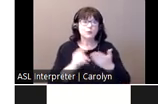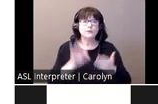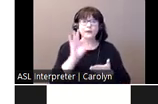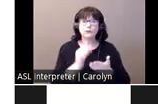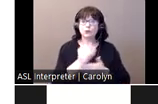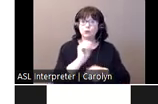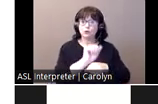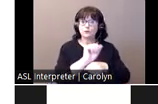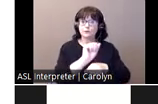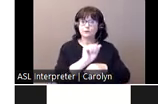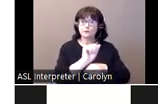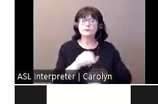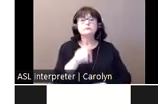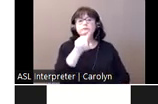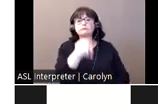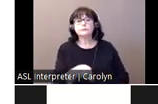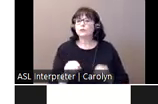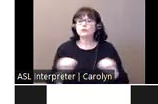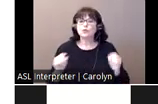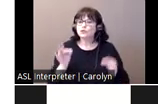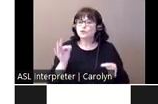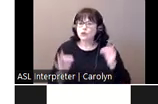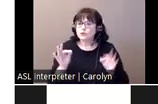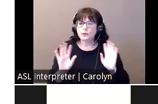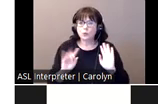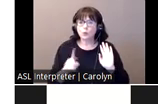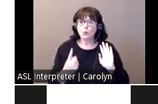Again, no judgments here, just providing some alternate definitions.